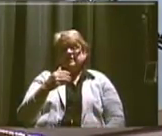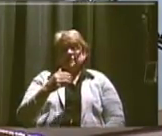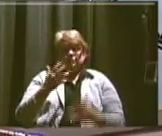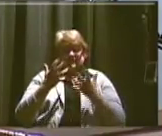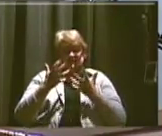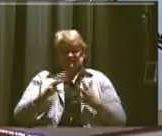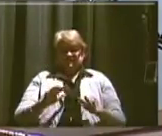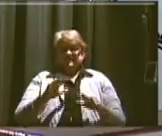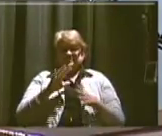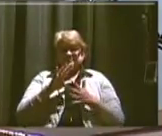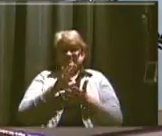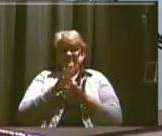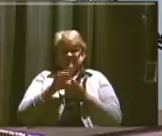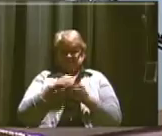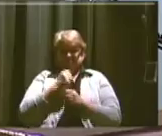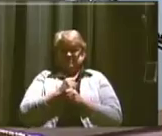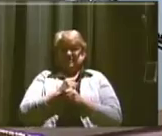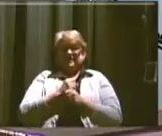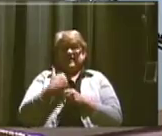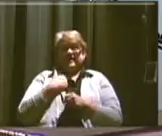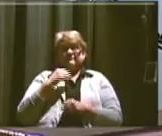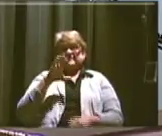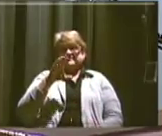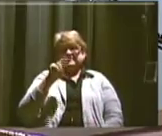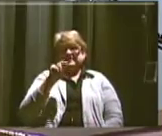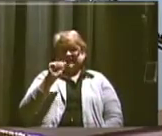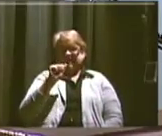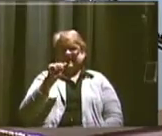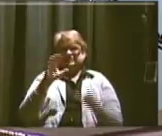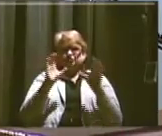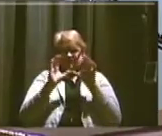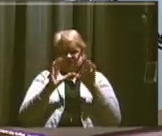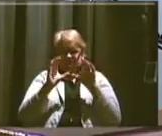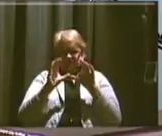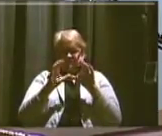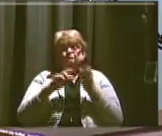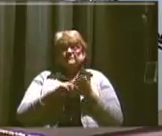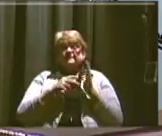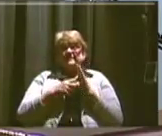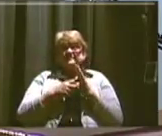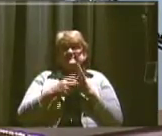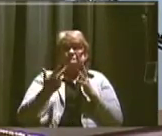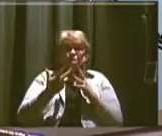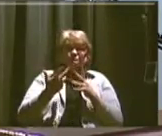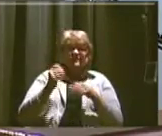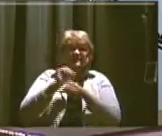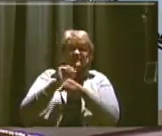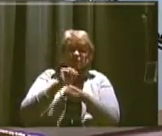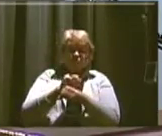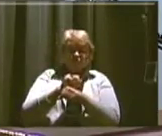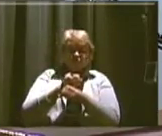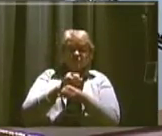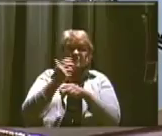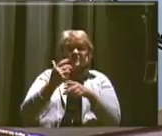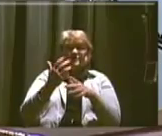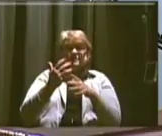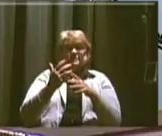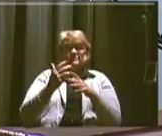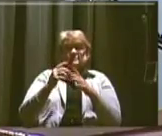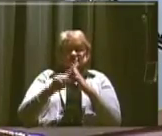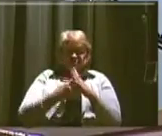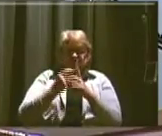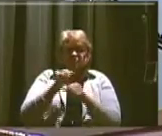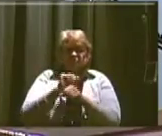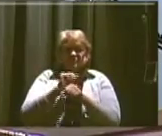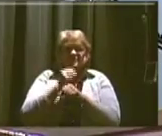this school year, and it'll help me because I can get a career in nursing in a hospital or